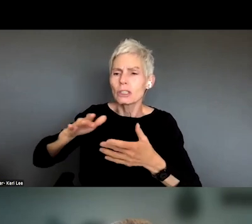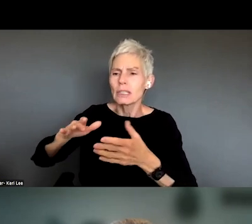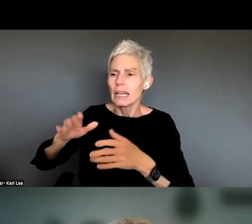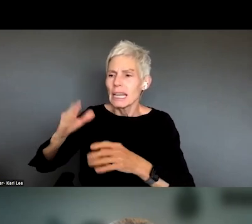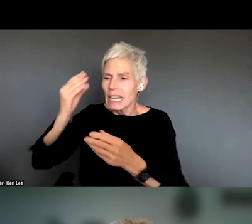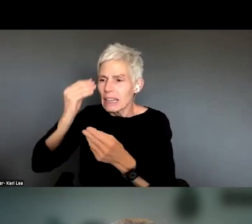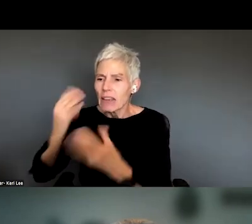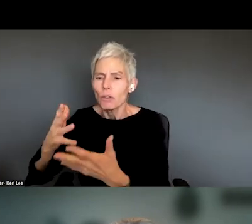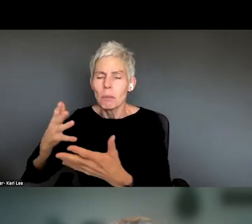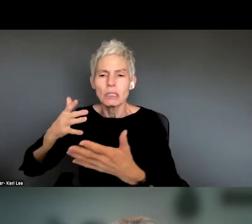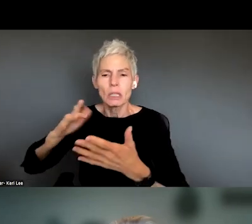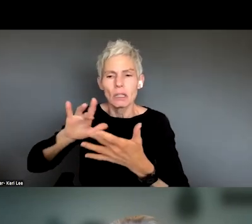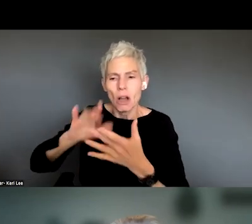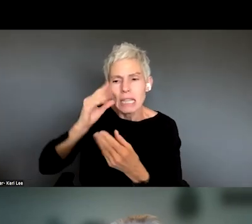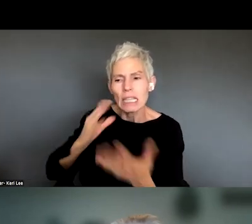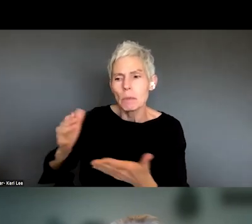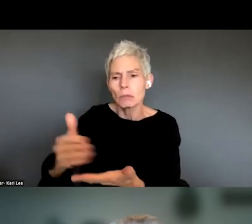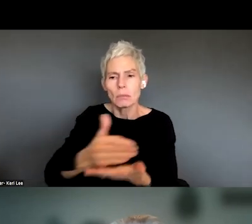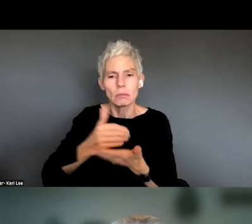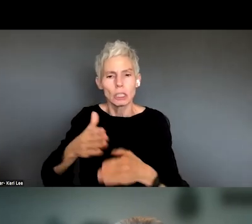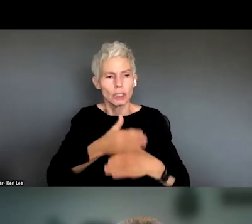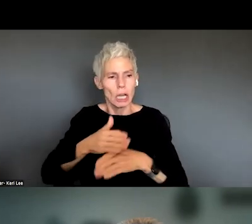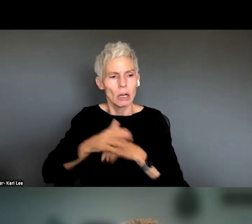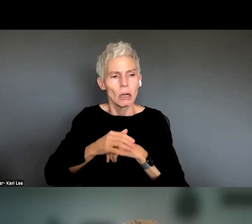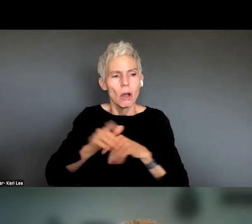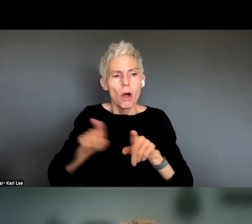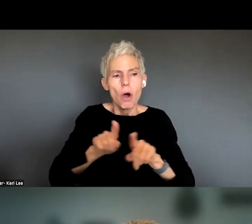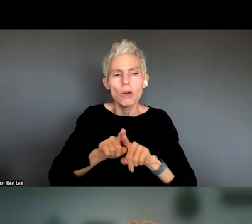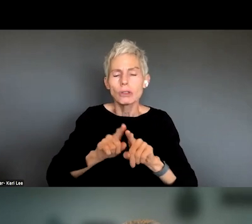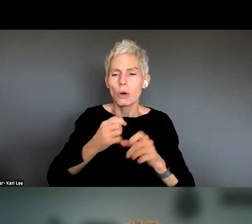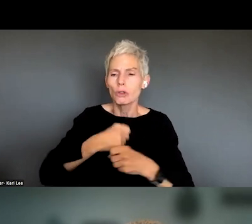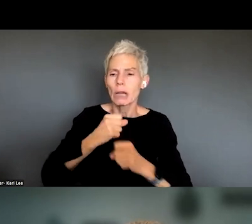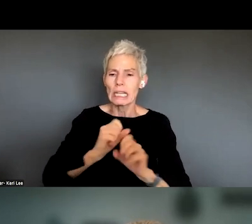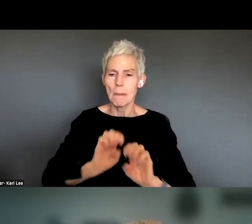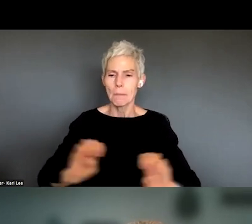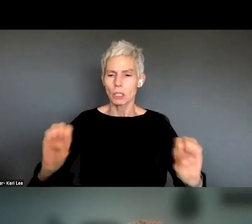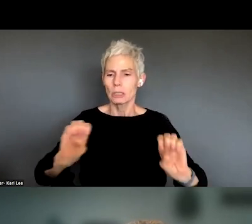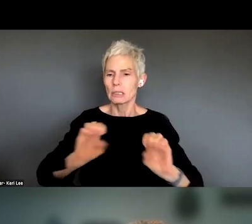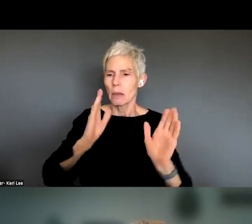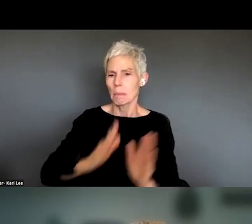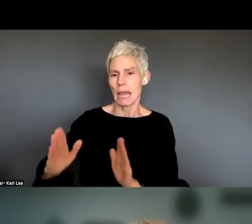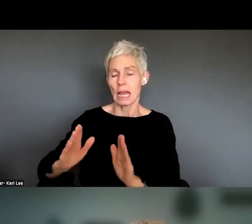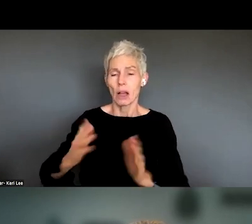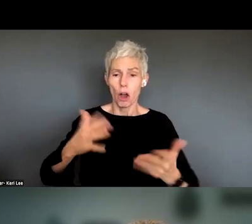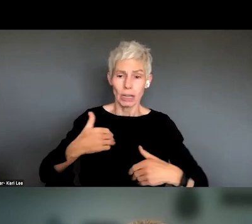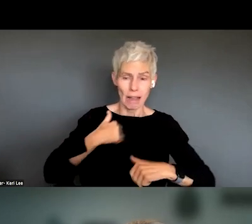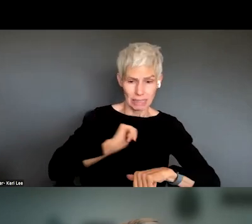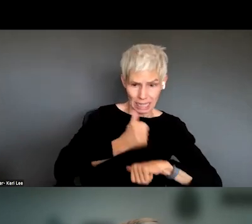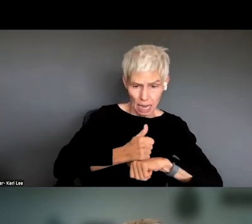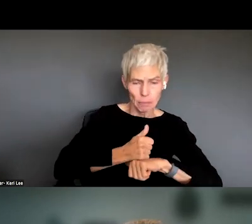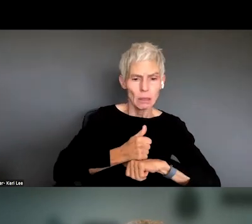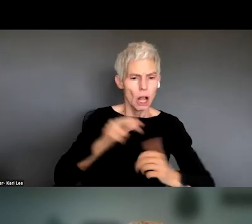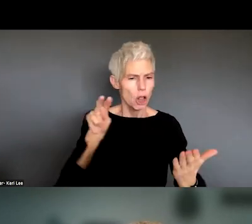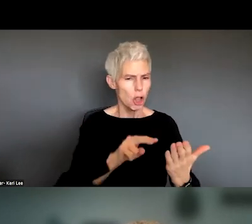live close to you. Next is creating that emergency plan, or if you have one with your family, revisiting that. Make sure folks know their